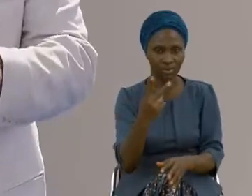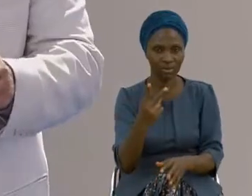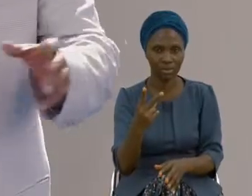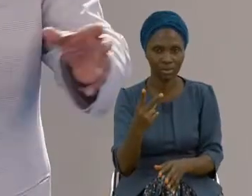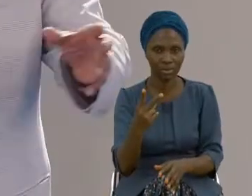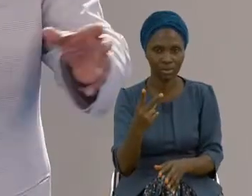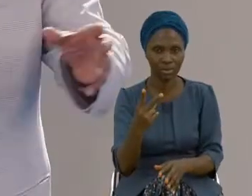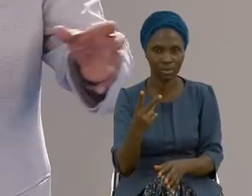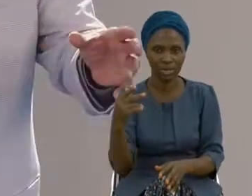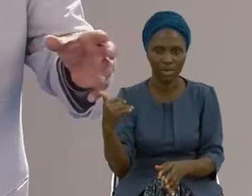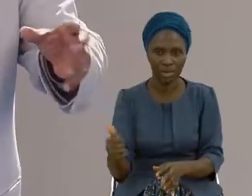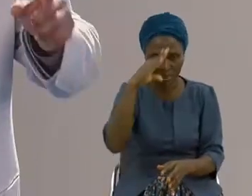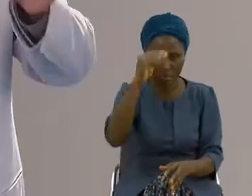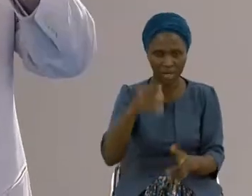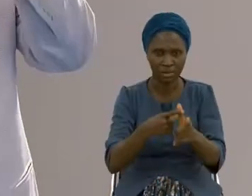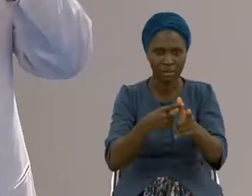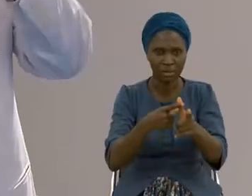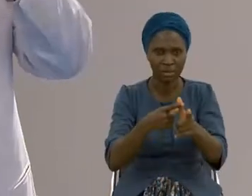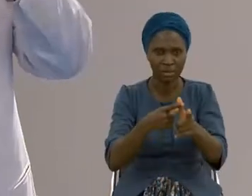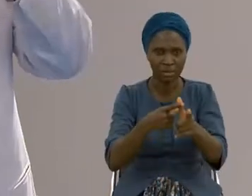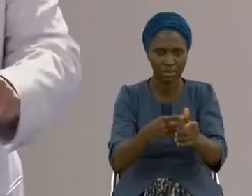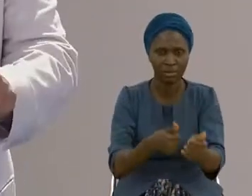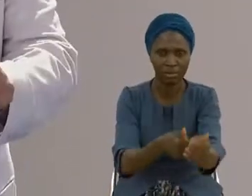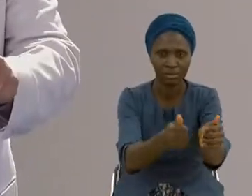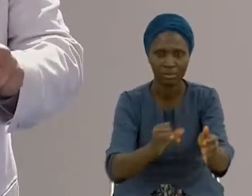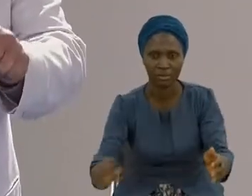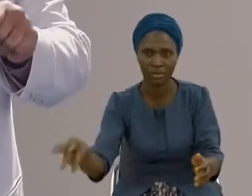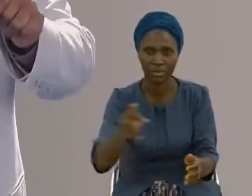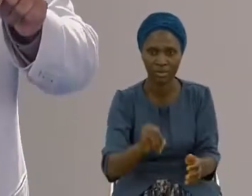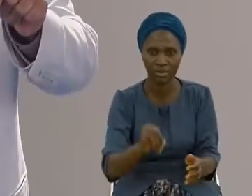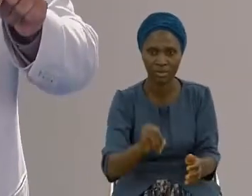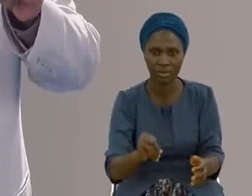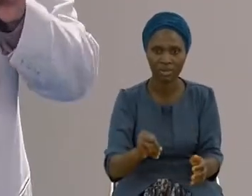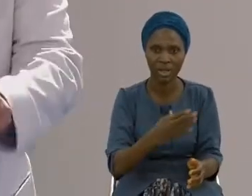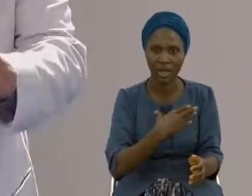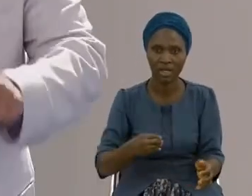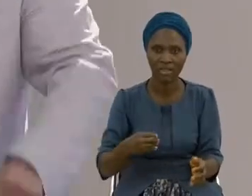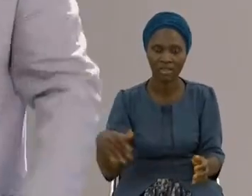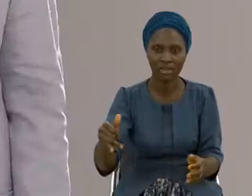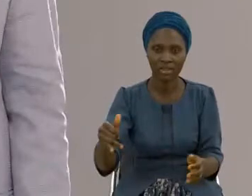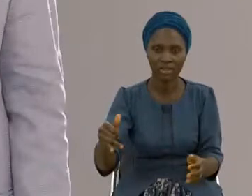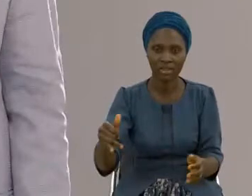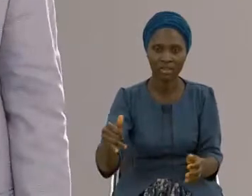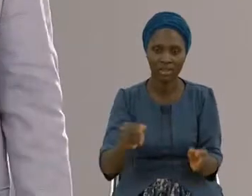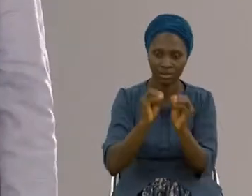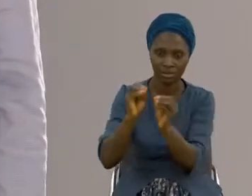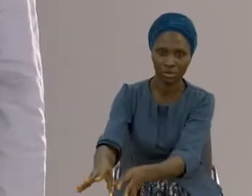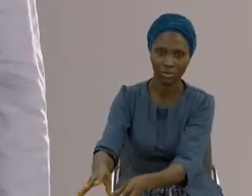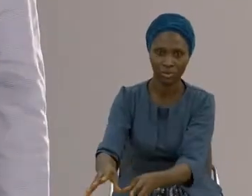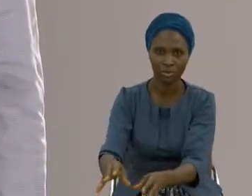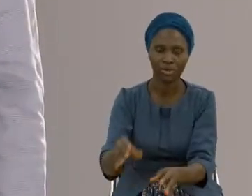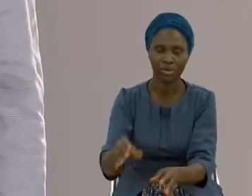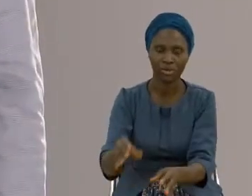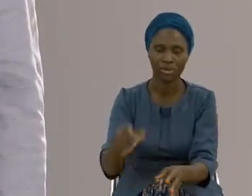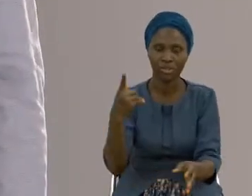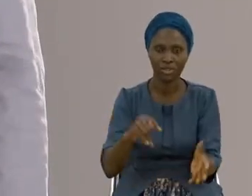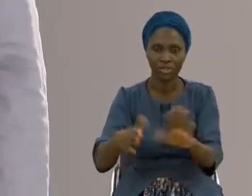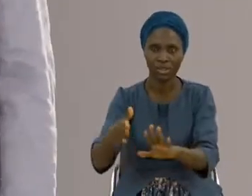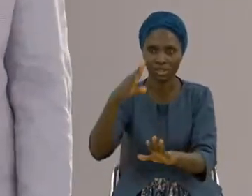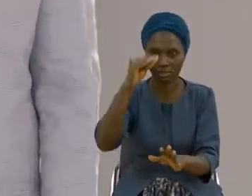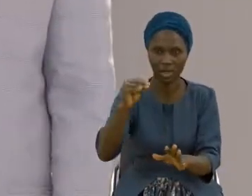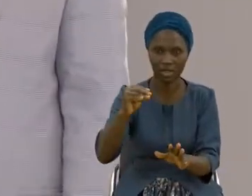their hurry they dropped the dead man in the tomb of elijah